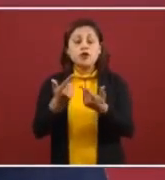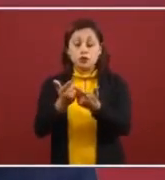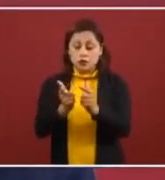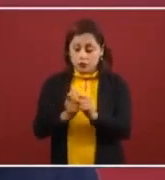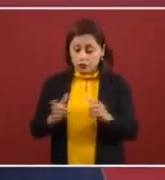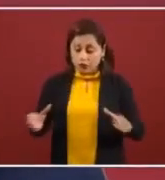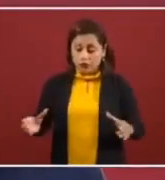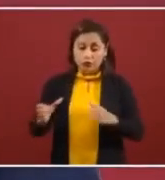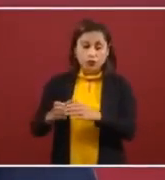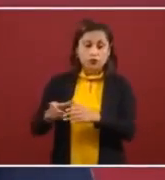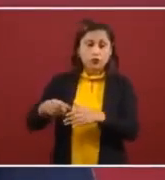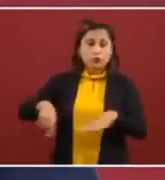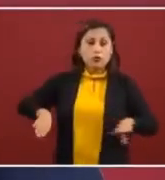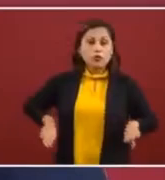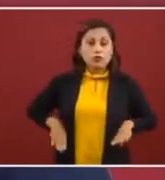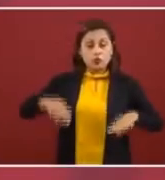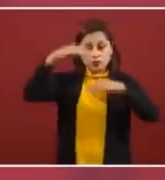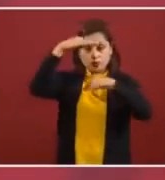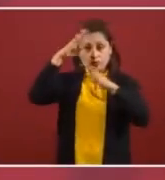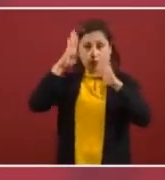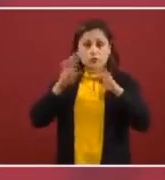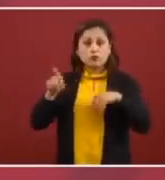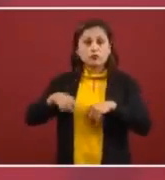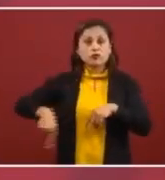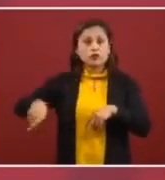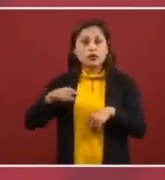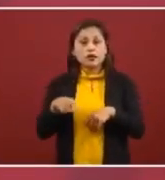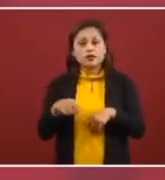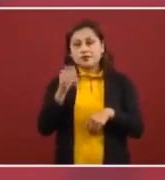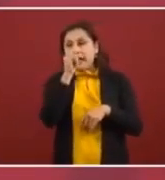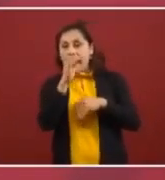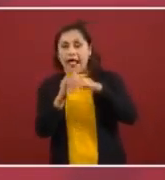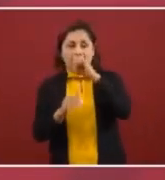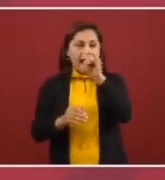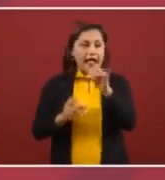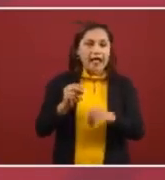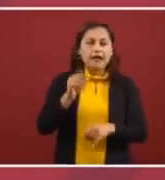And the conservatives have been defending these points.